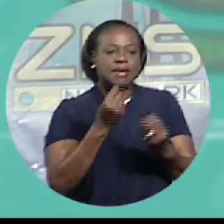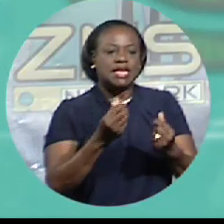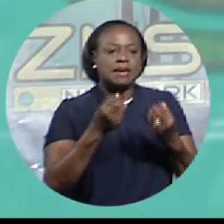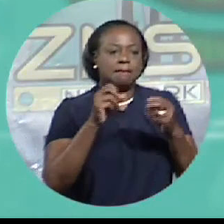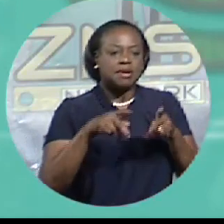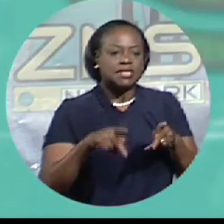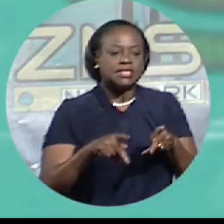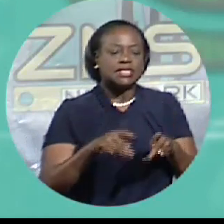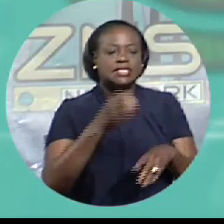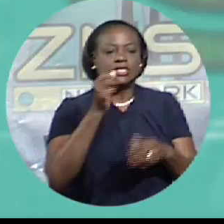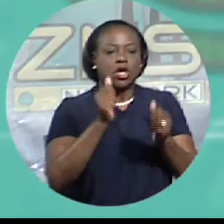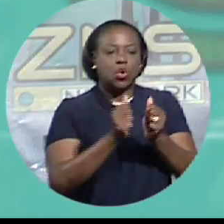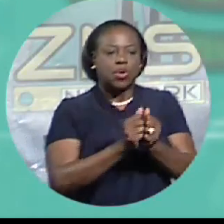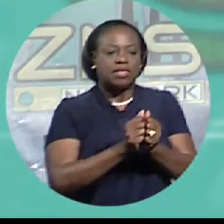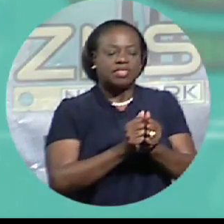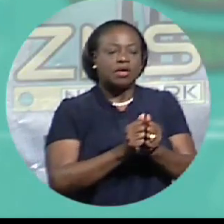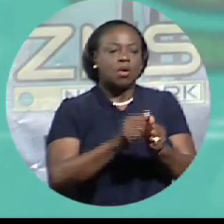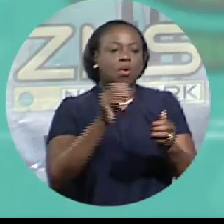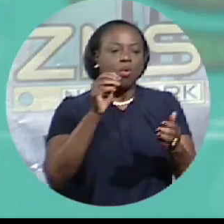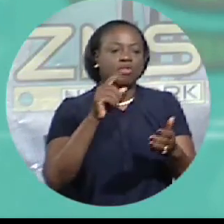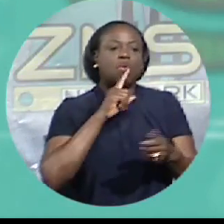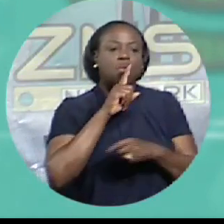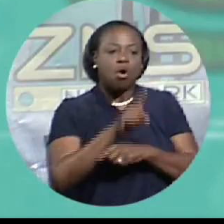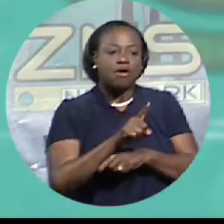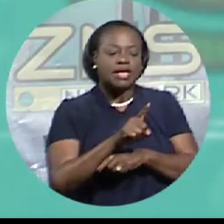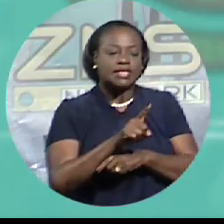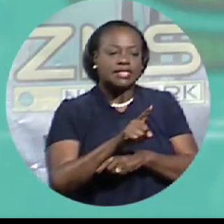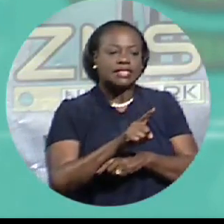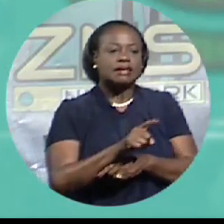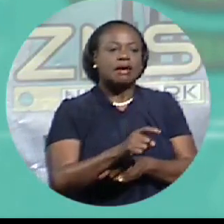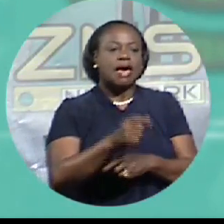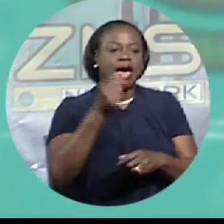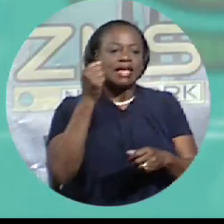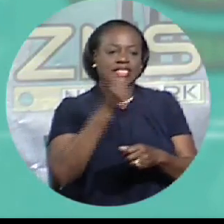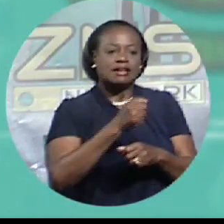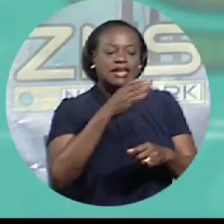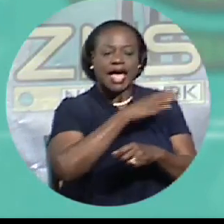breach of the Immigration Act, assault with a deadly instrument, and obstruction.